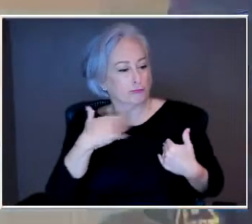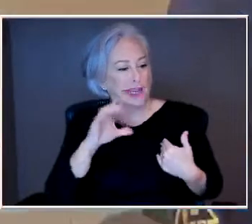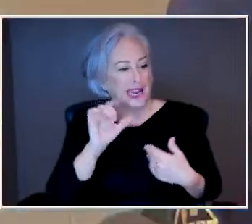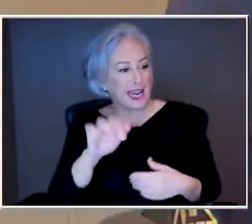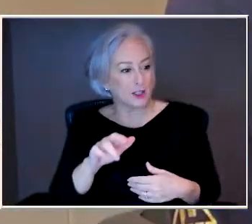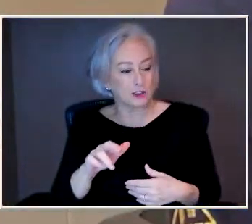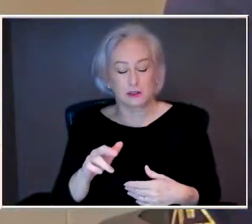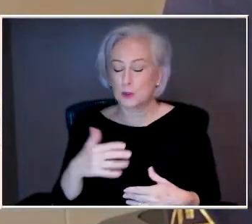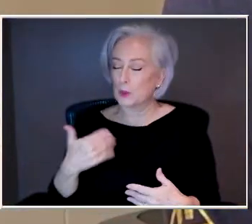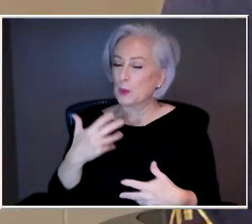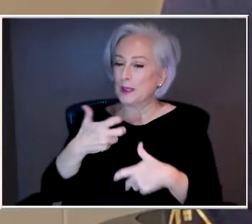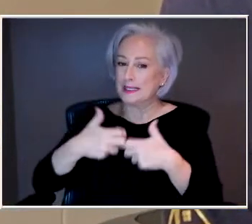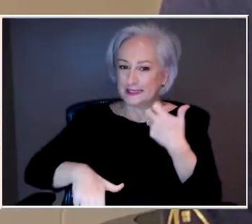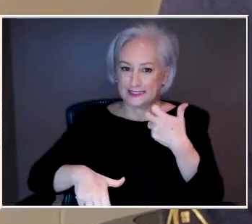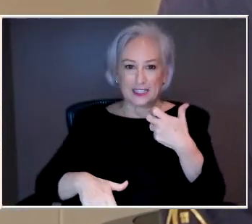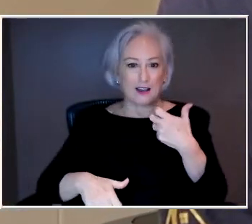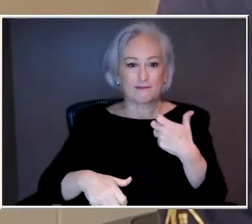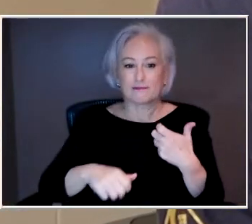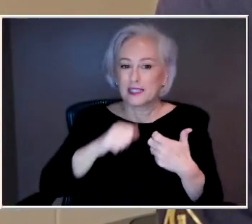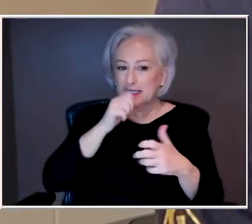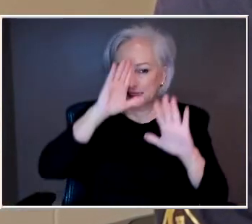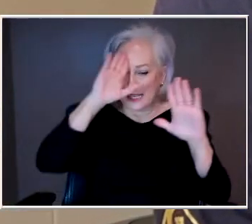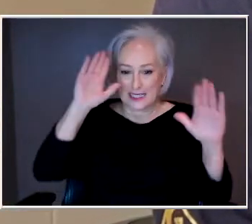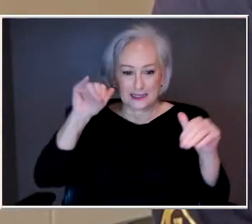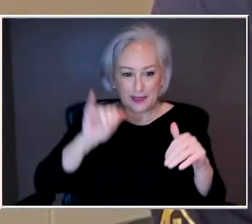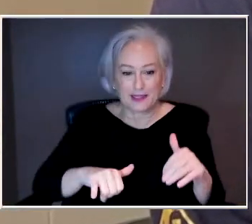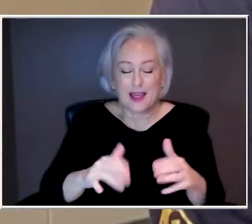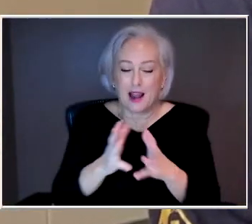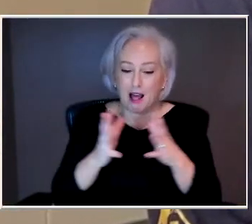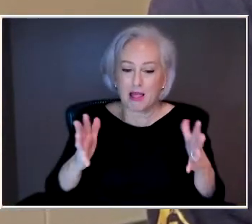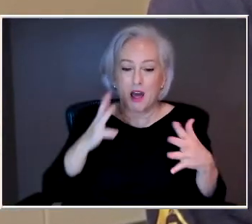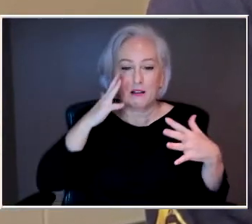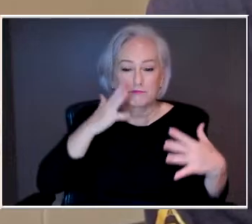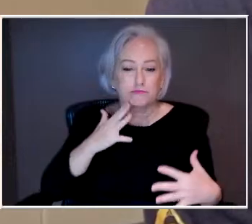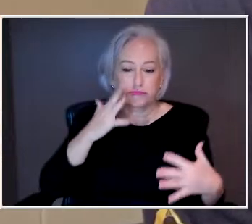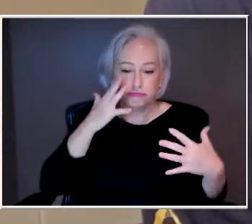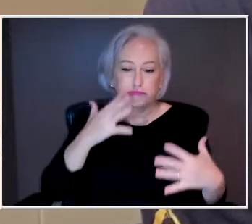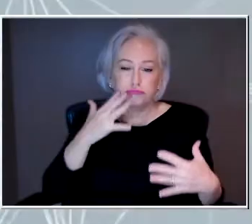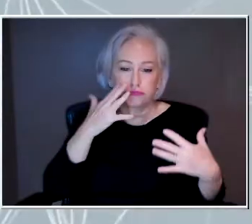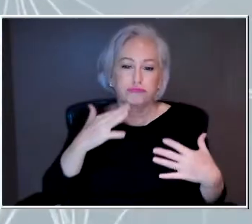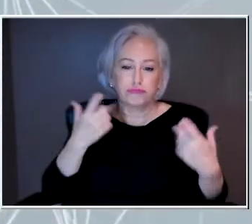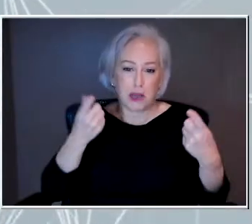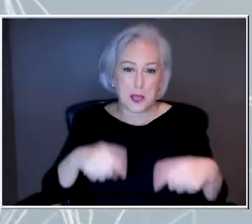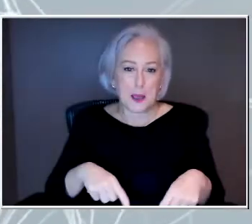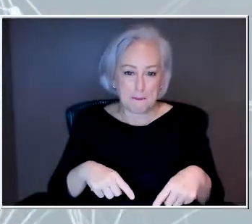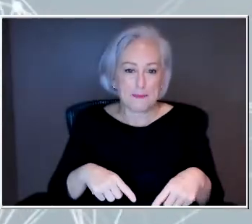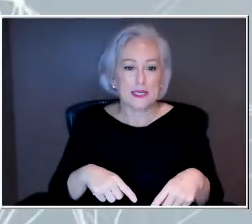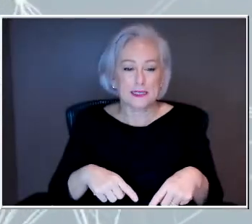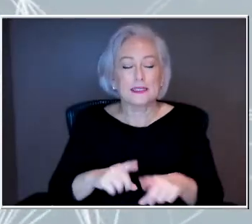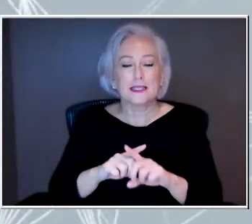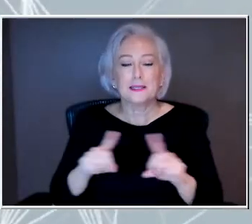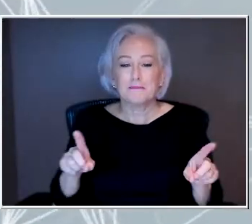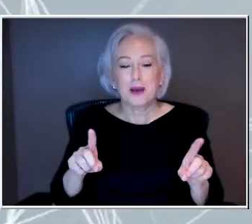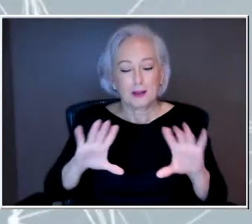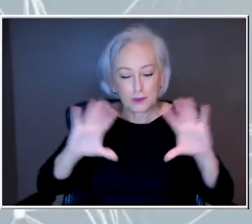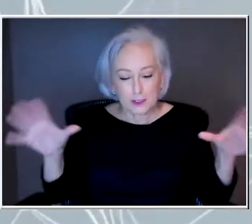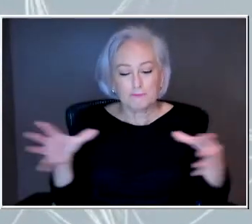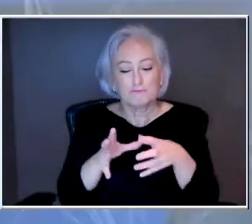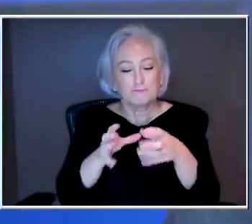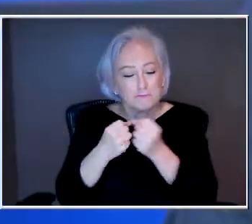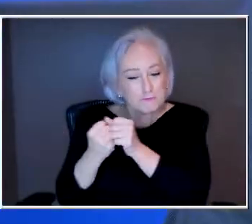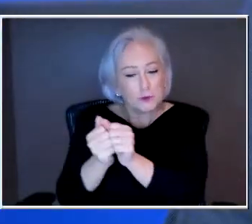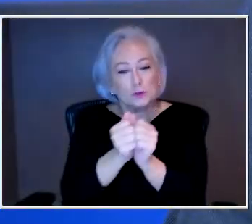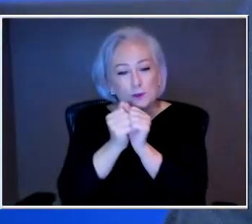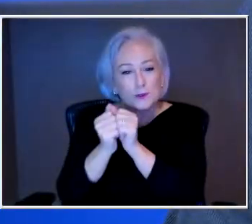expecting it. There was a lot of tears shed when we first broke the news, but we're a resilient group, and it soon